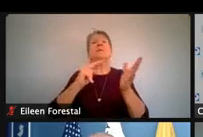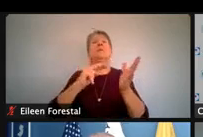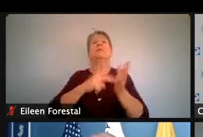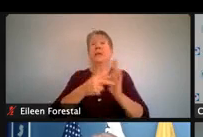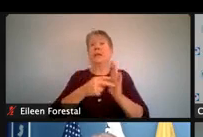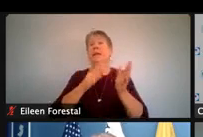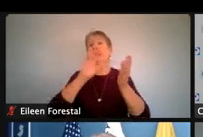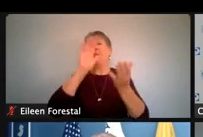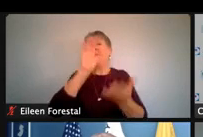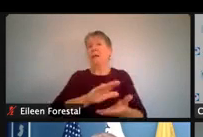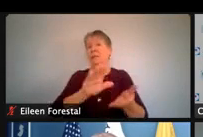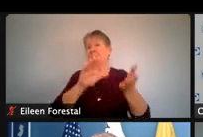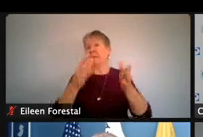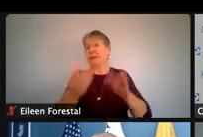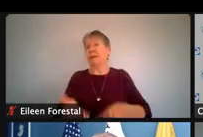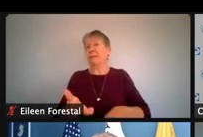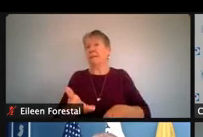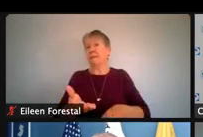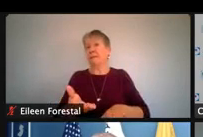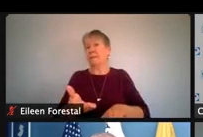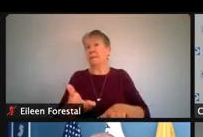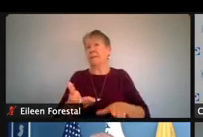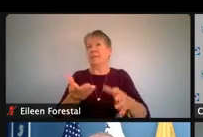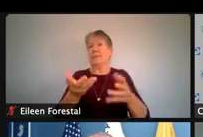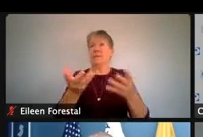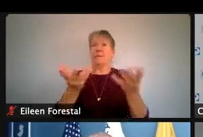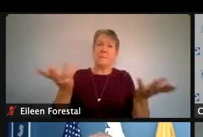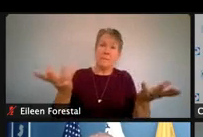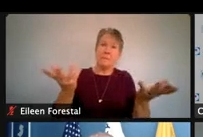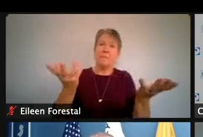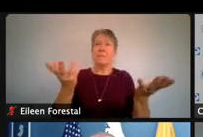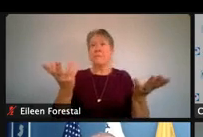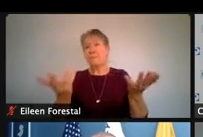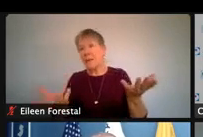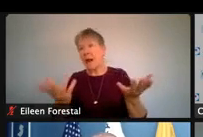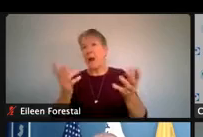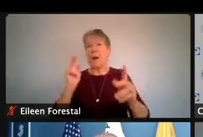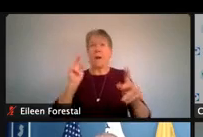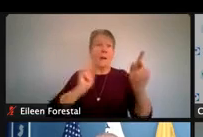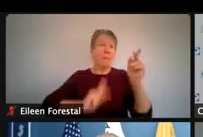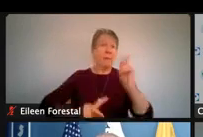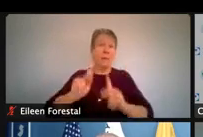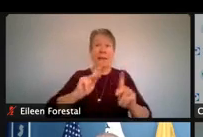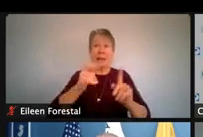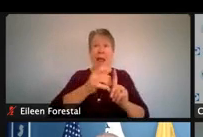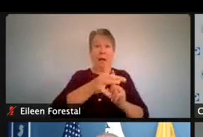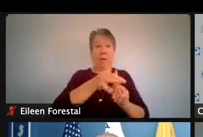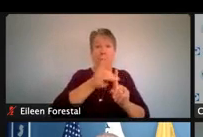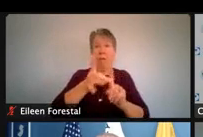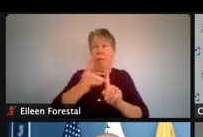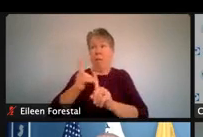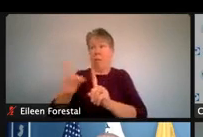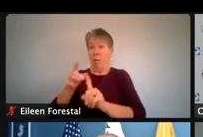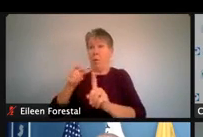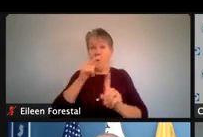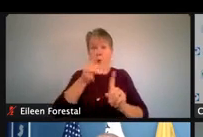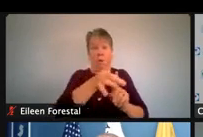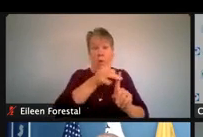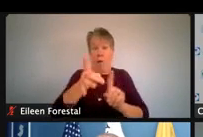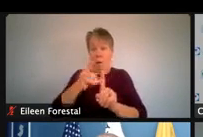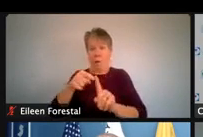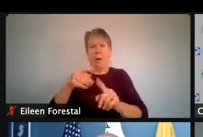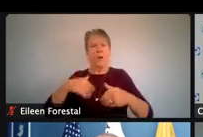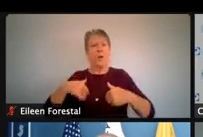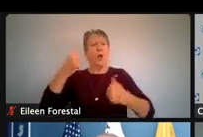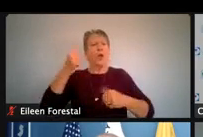increased. But I think both you and the governor effectively point out this is still a potentially lethal disease. And even just the people